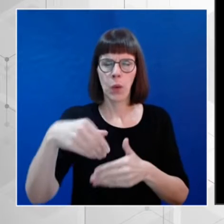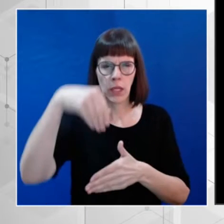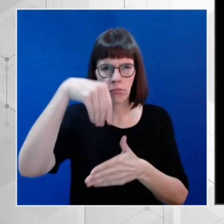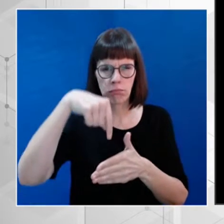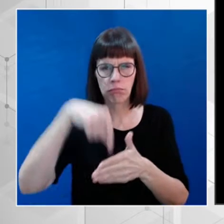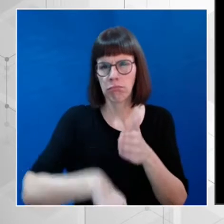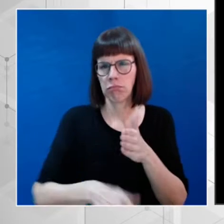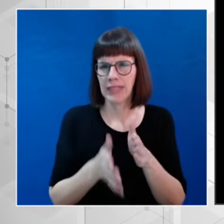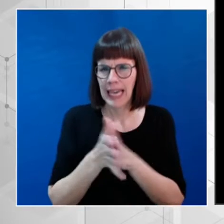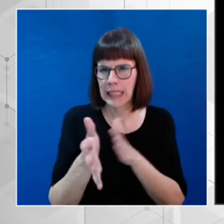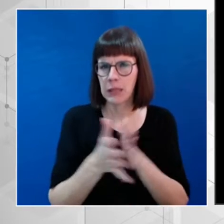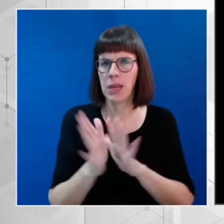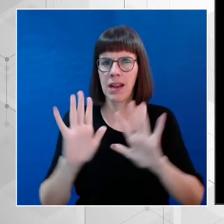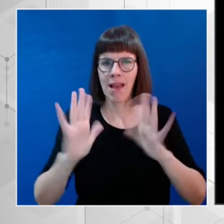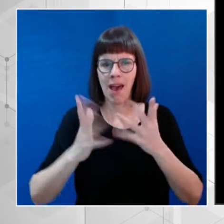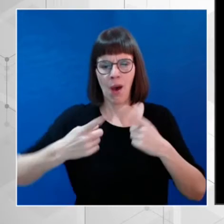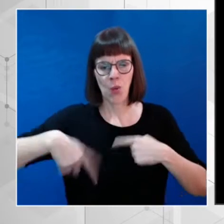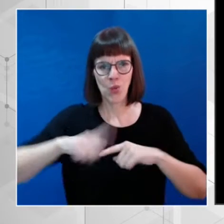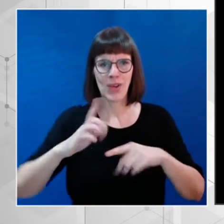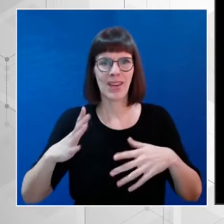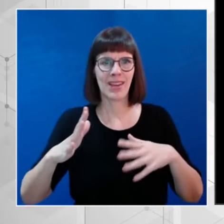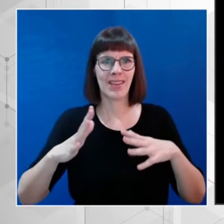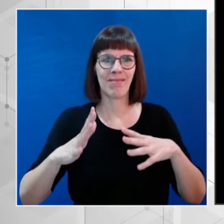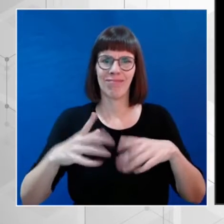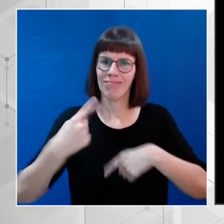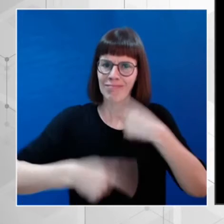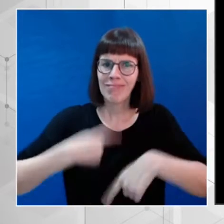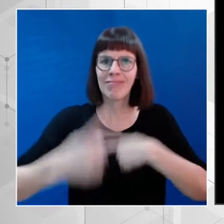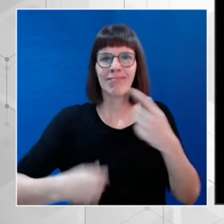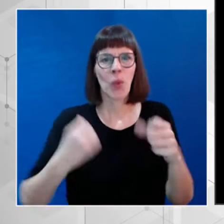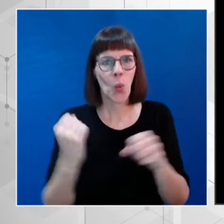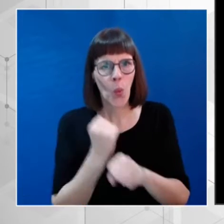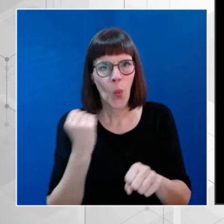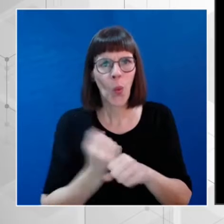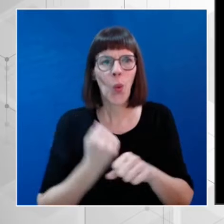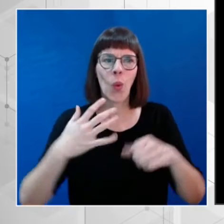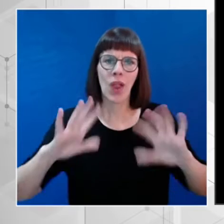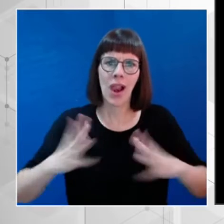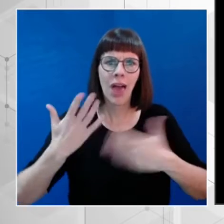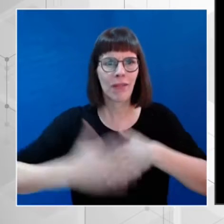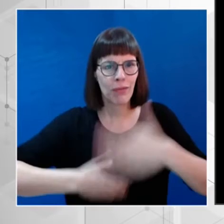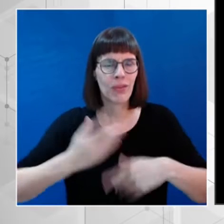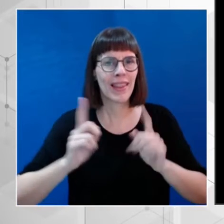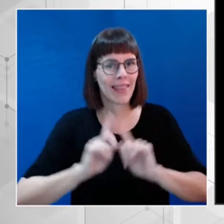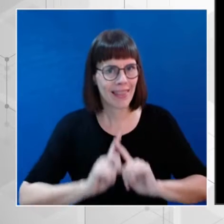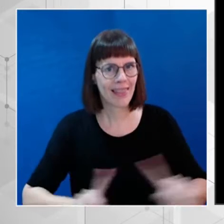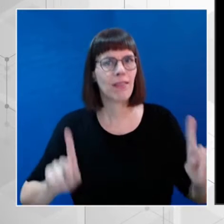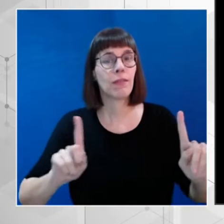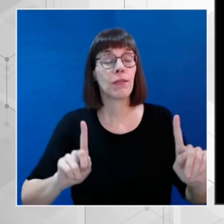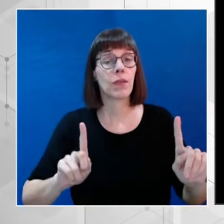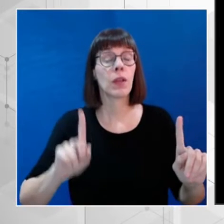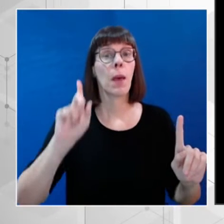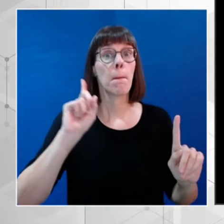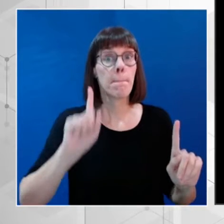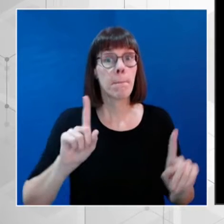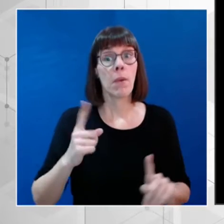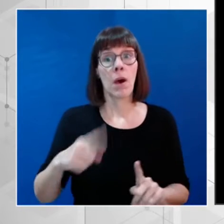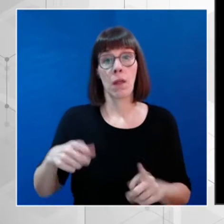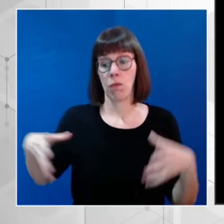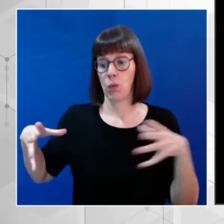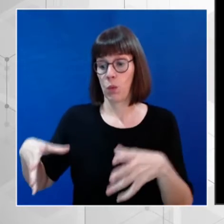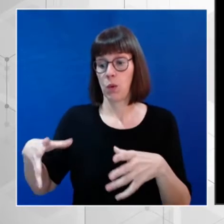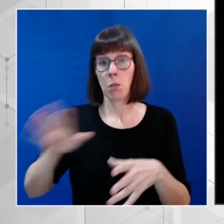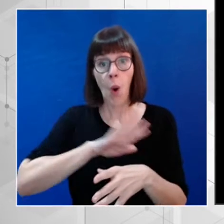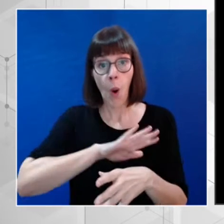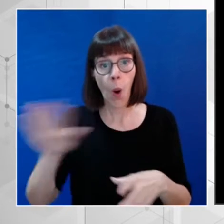you will understand why this is true for some of us. And yes, I say some of us because some handle these